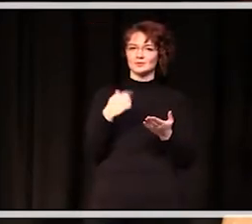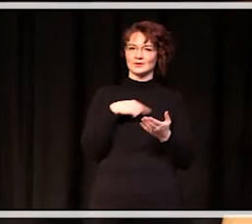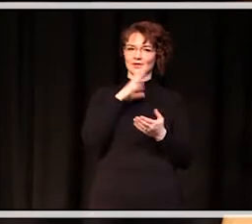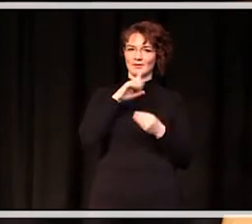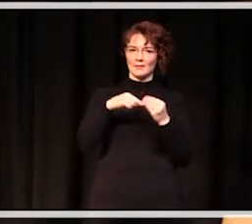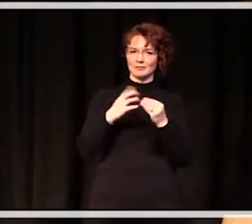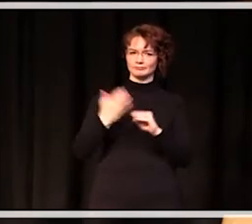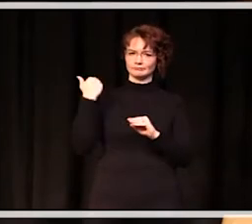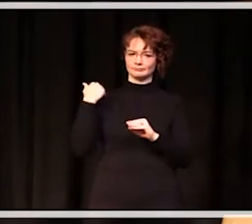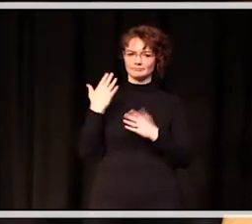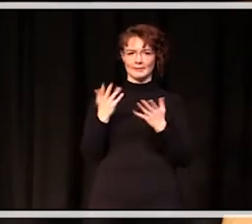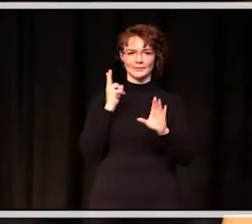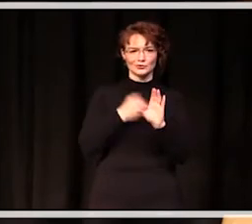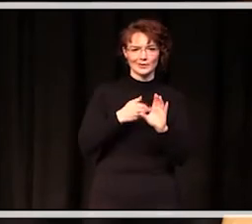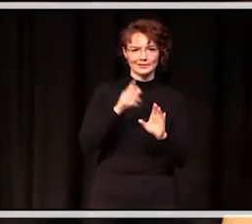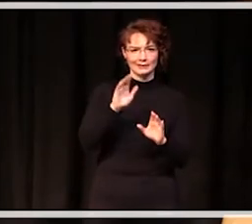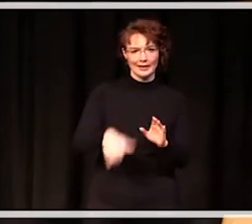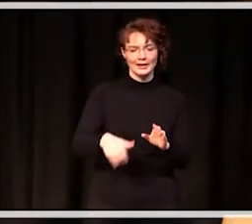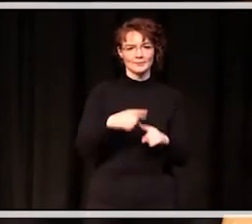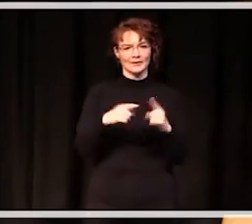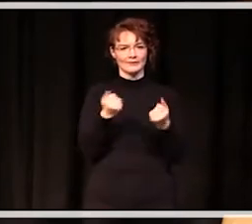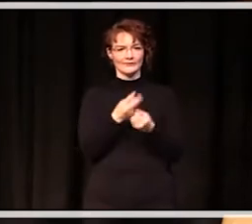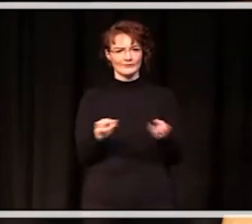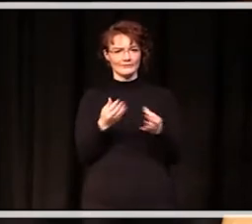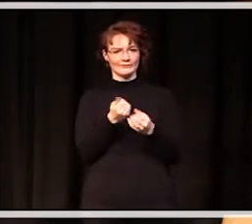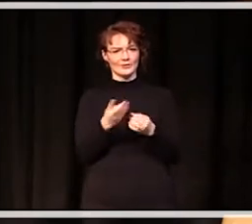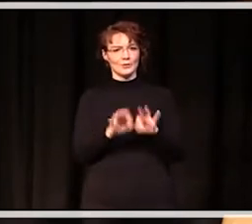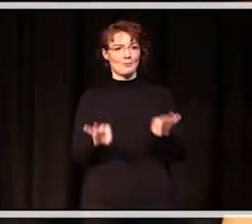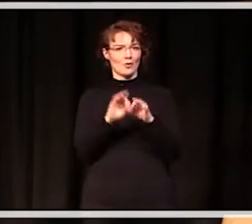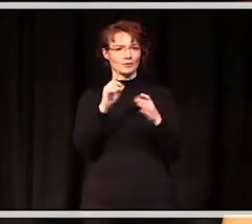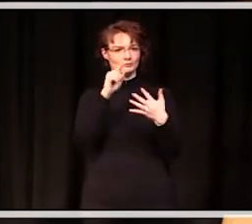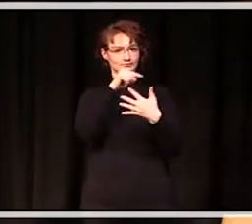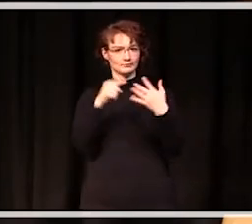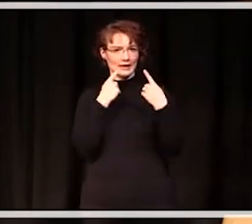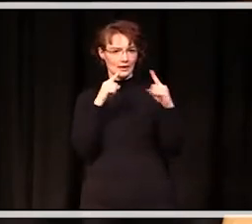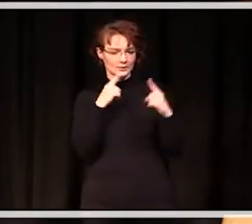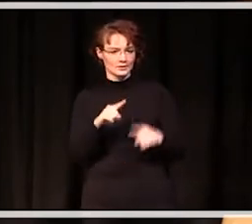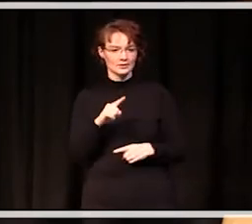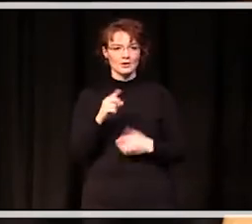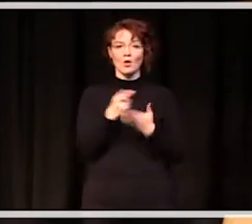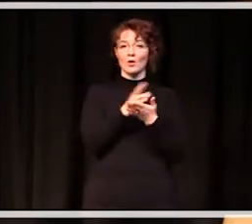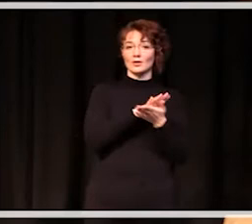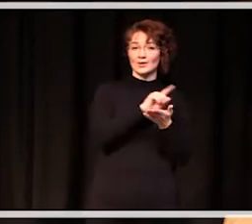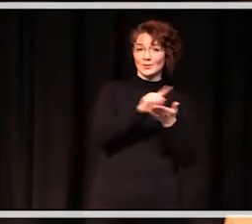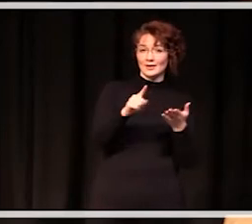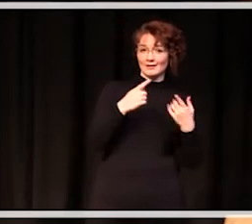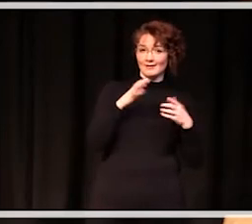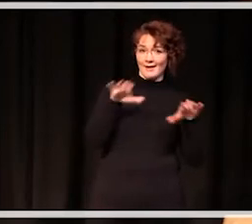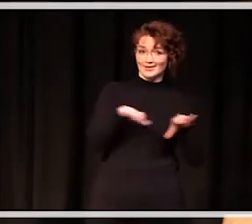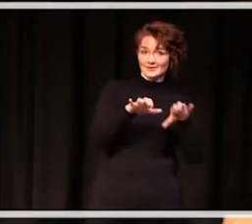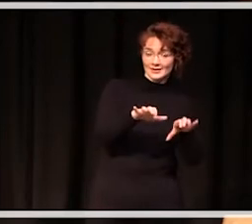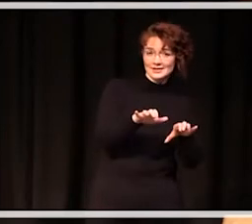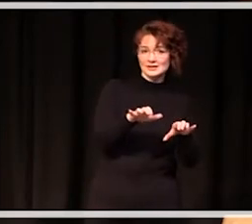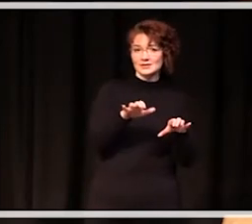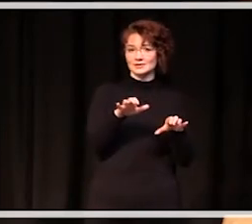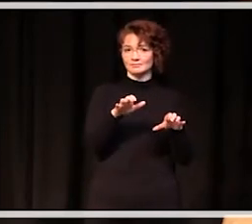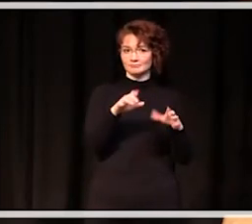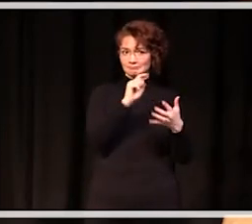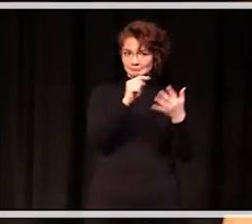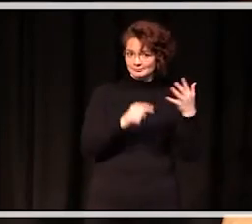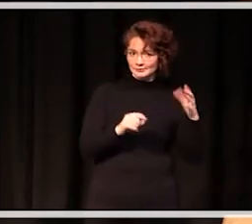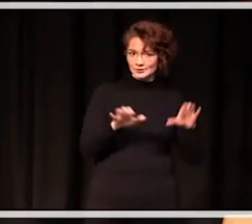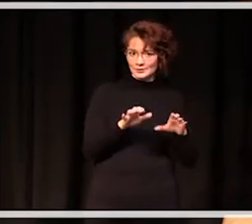that maybe you joined us late. A couple pertinent points for you. There's Holy Week activities going on, and there